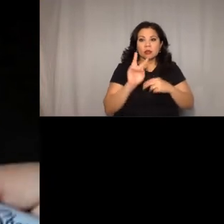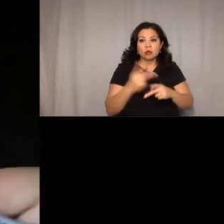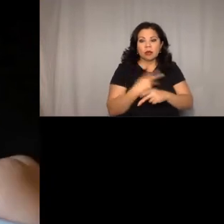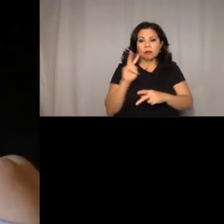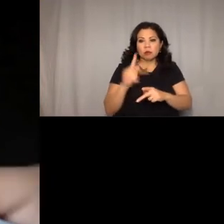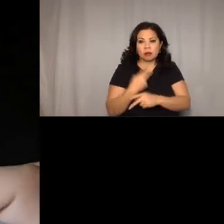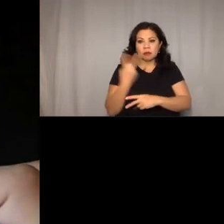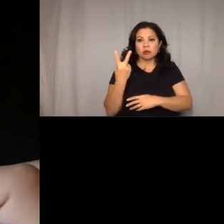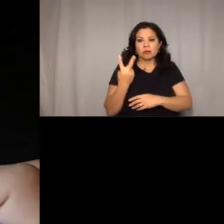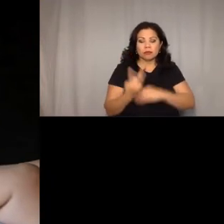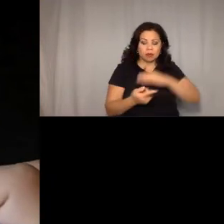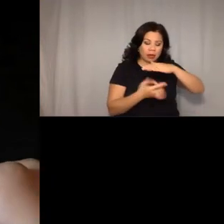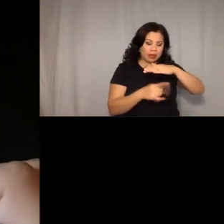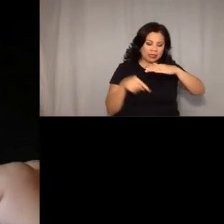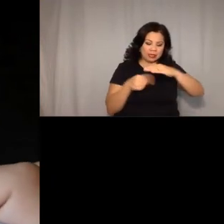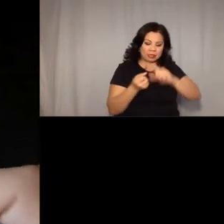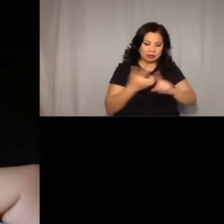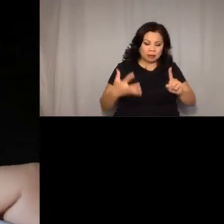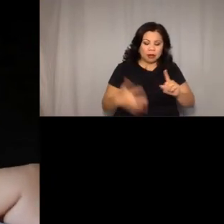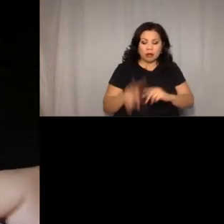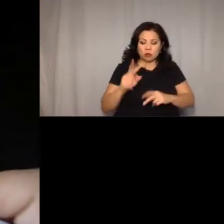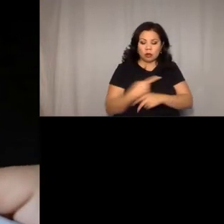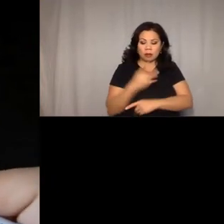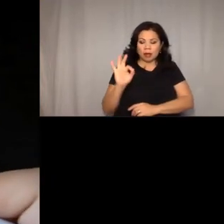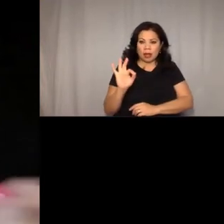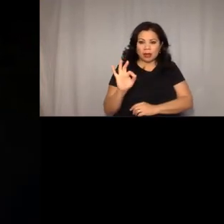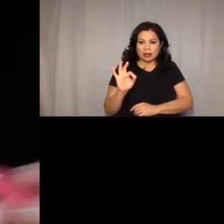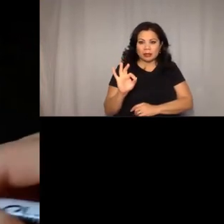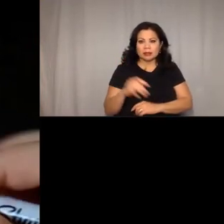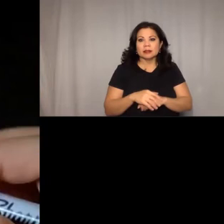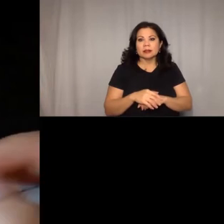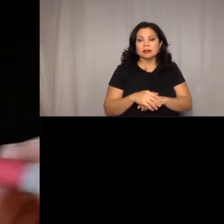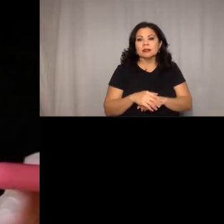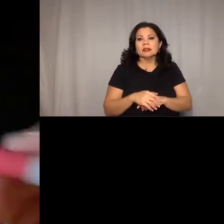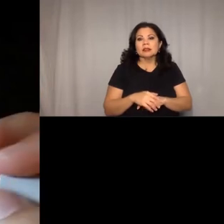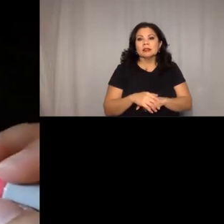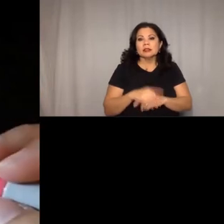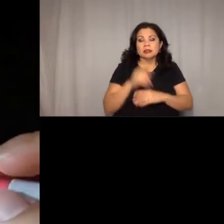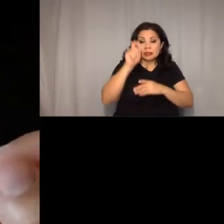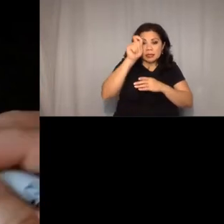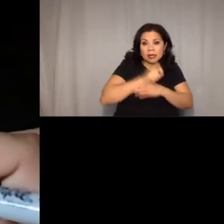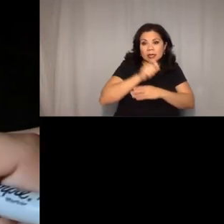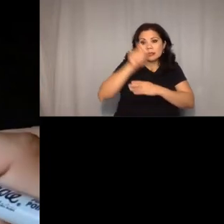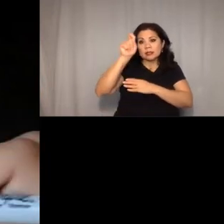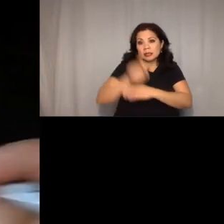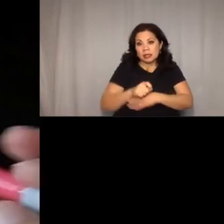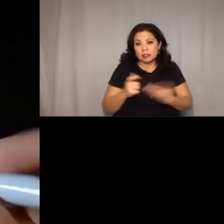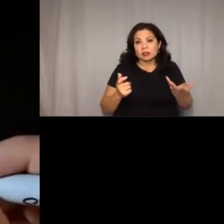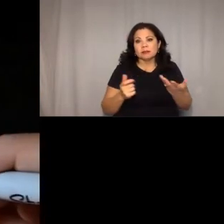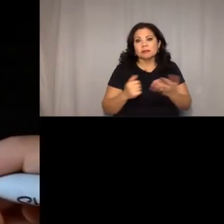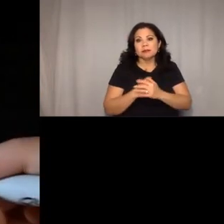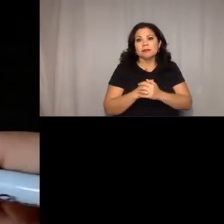2. 18 is 2 times 9. 3 times 3 is 9. Okay, so